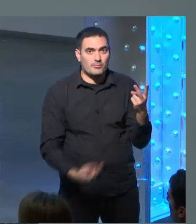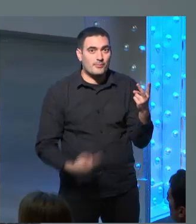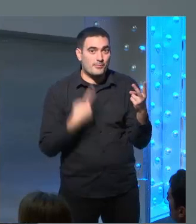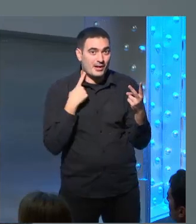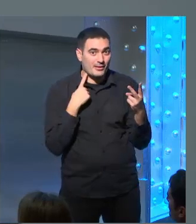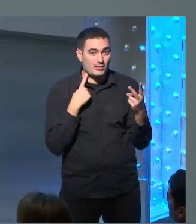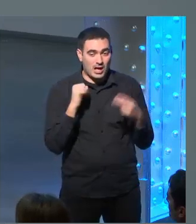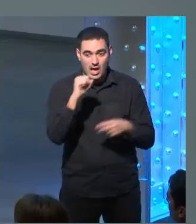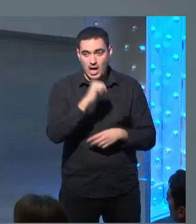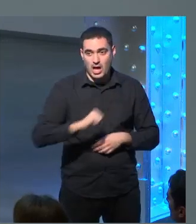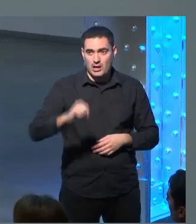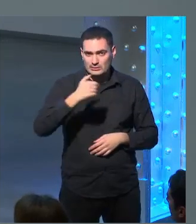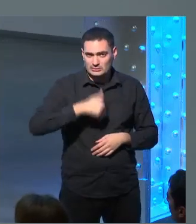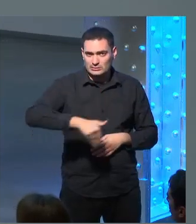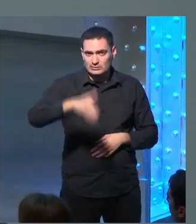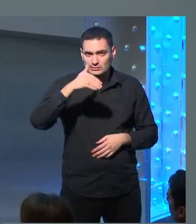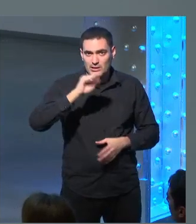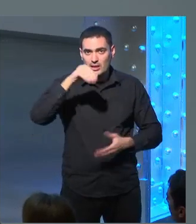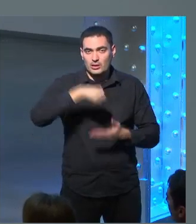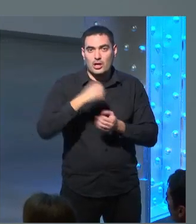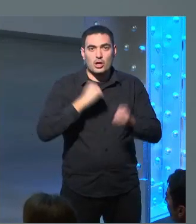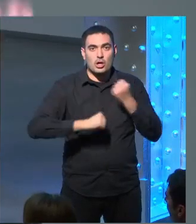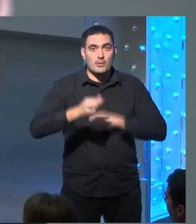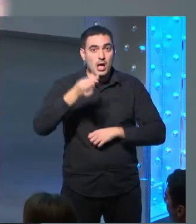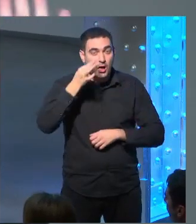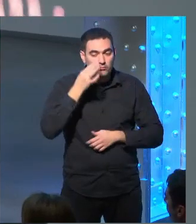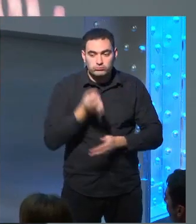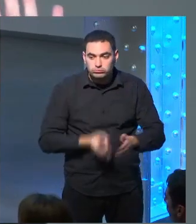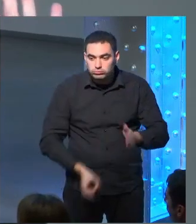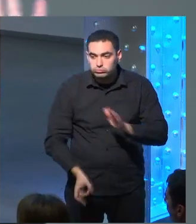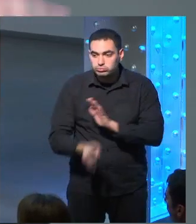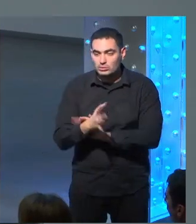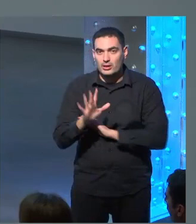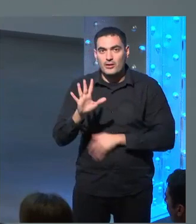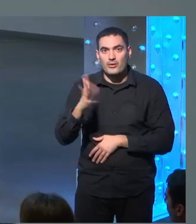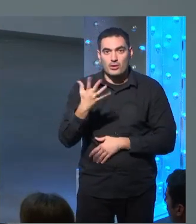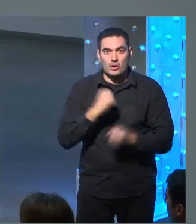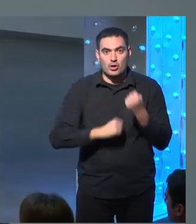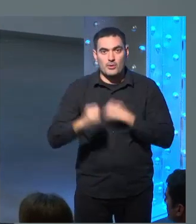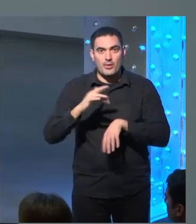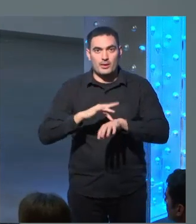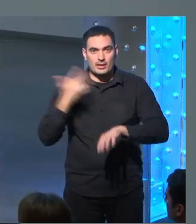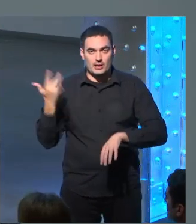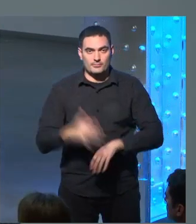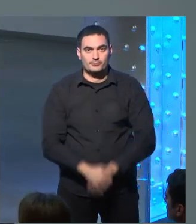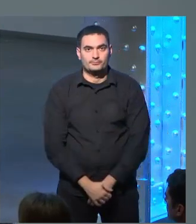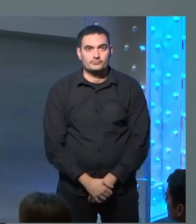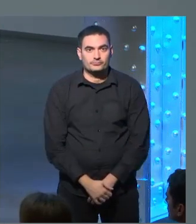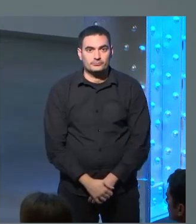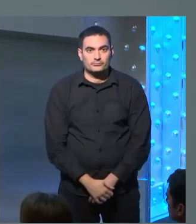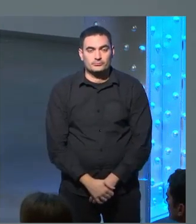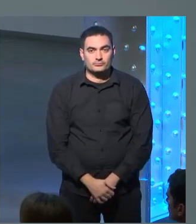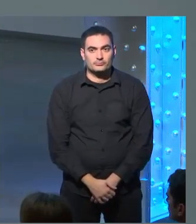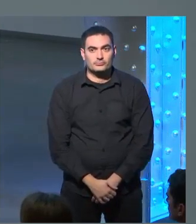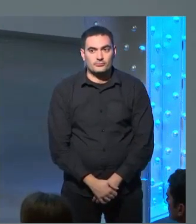for every 2 jobs that are lost in the next few years in the real economy, there will be 5 emerging in the